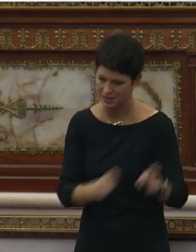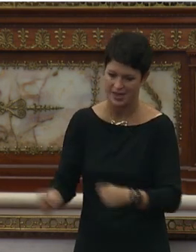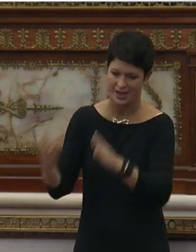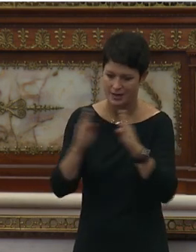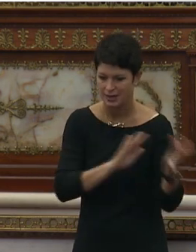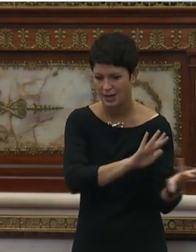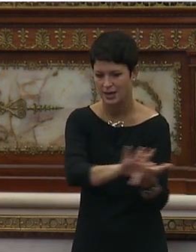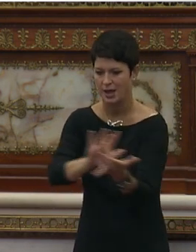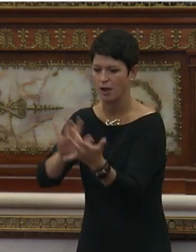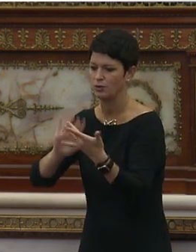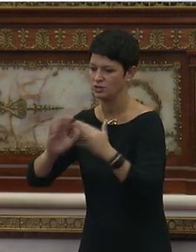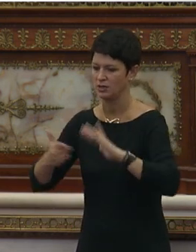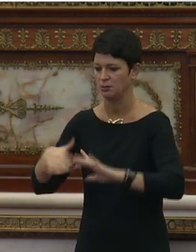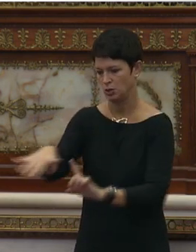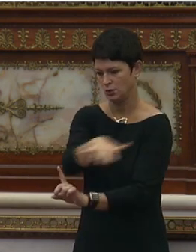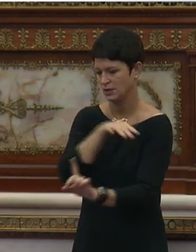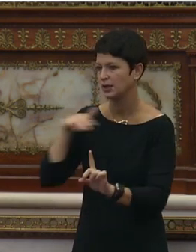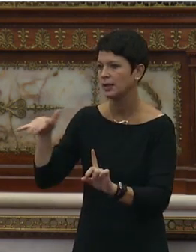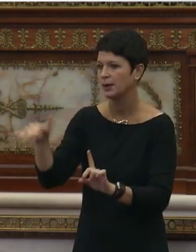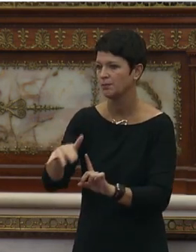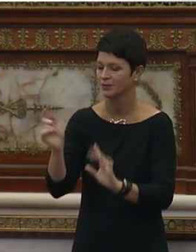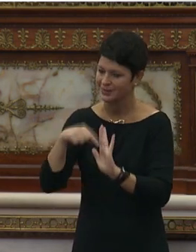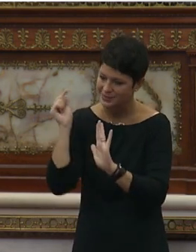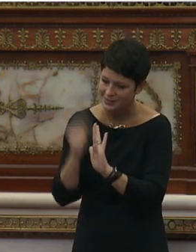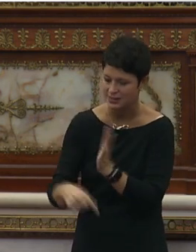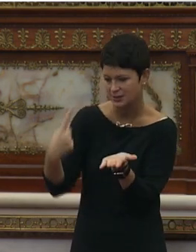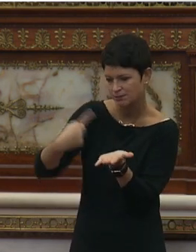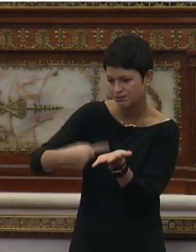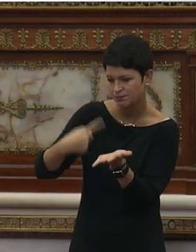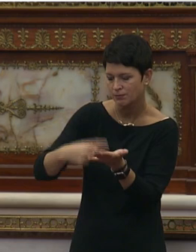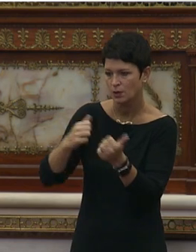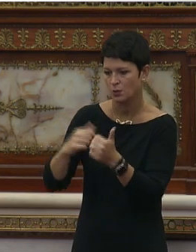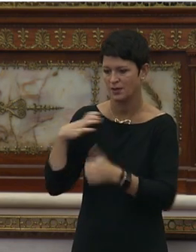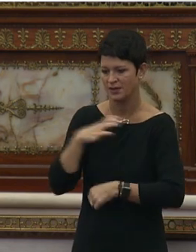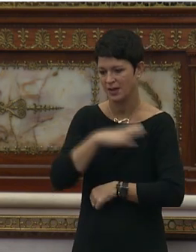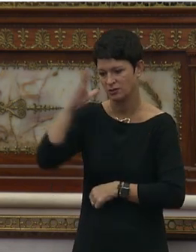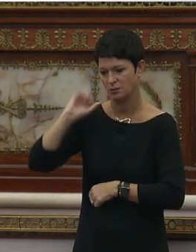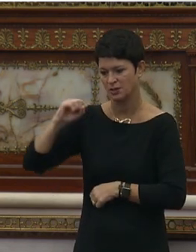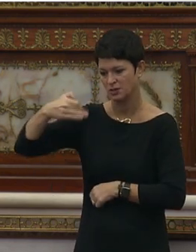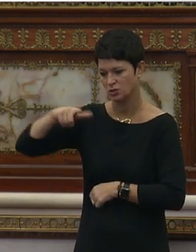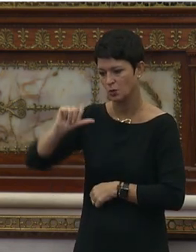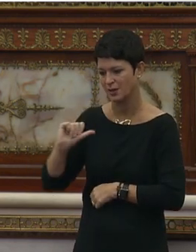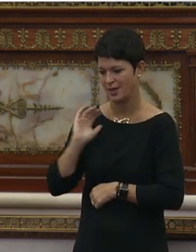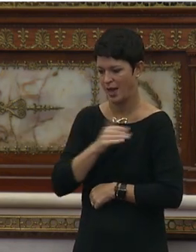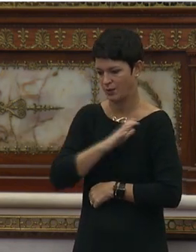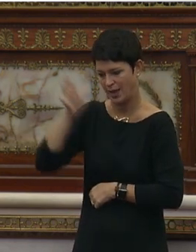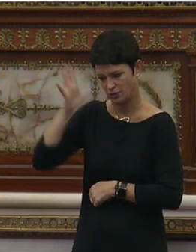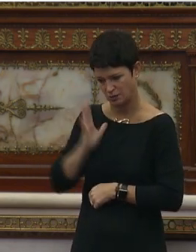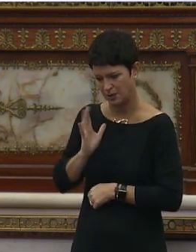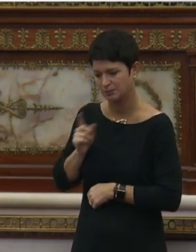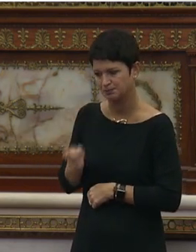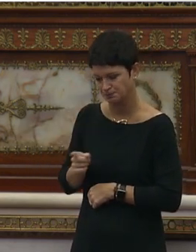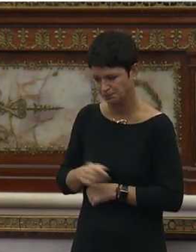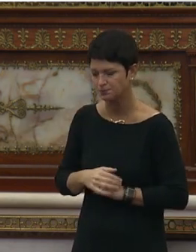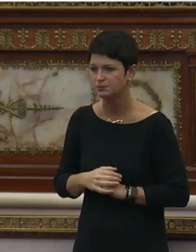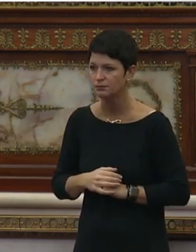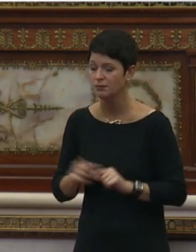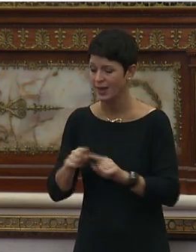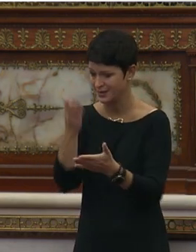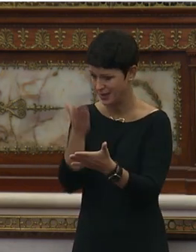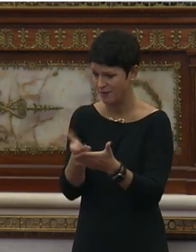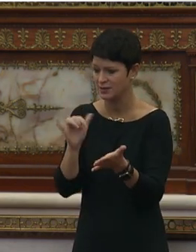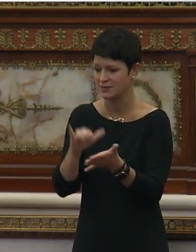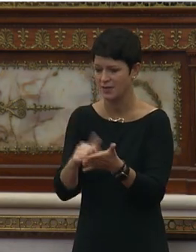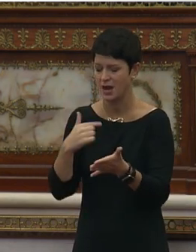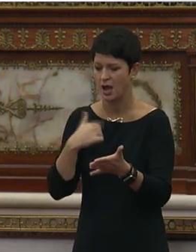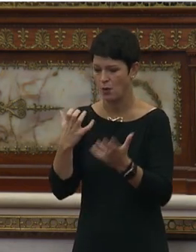outreach to the community, an extensive consultation with Councilman Sklar, Councilman. And as evidence of that,